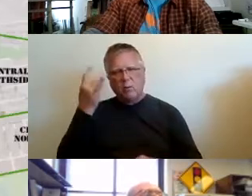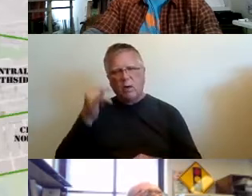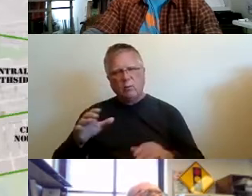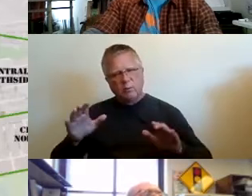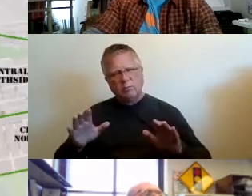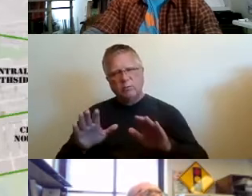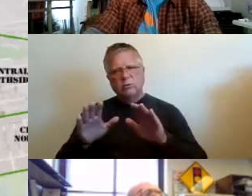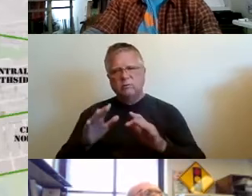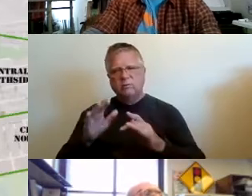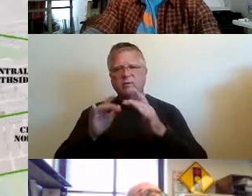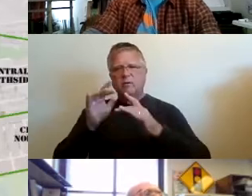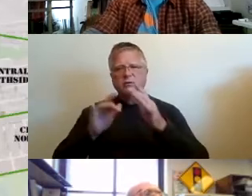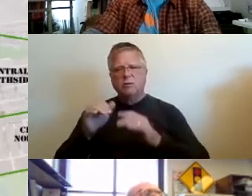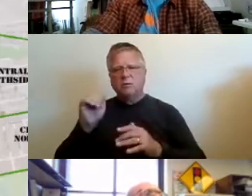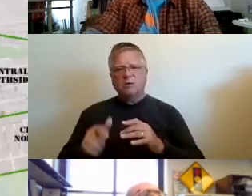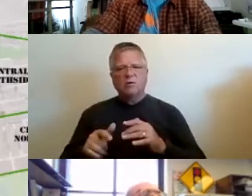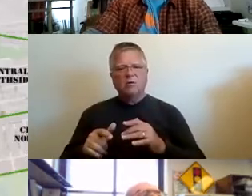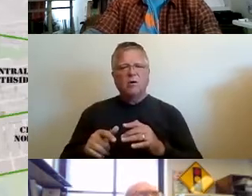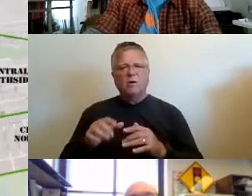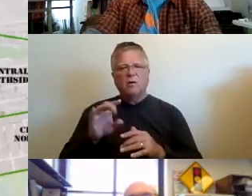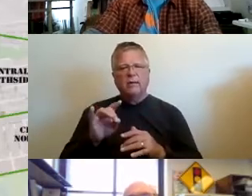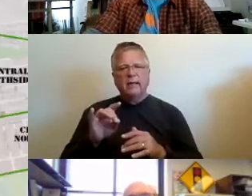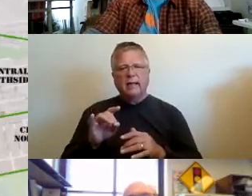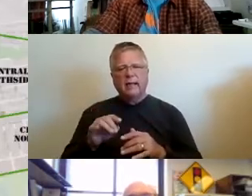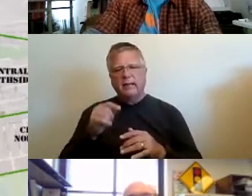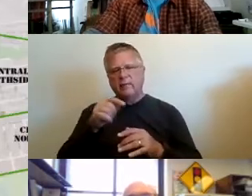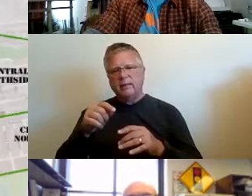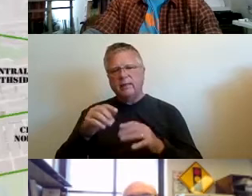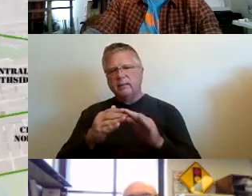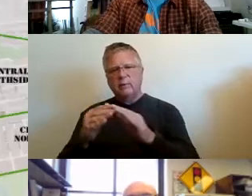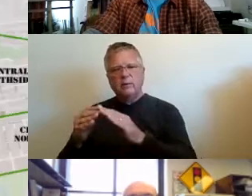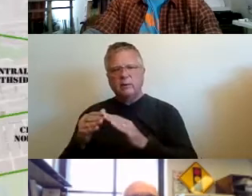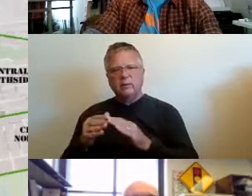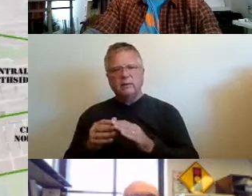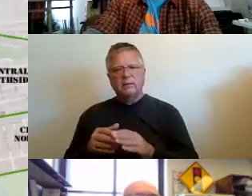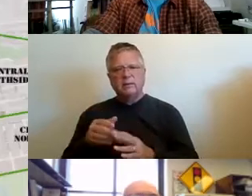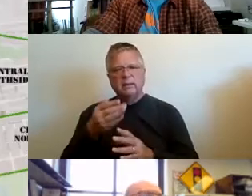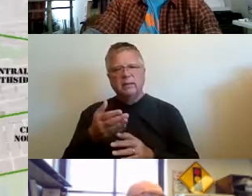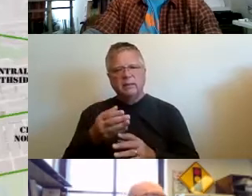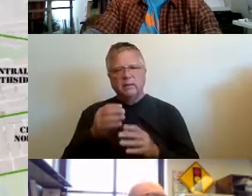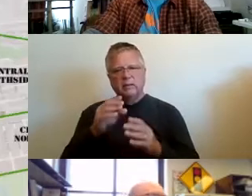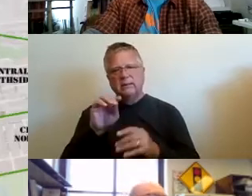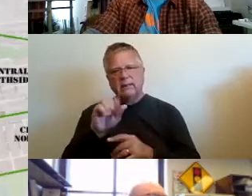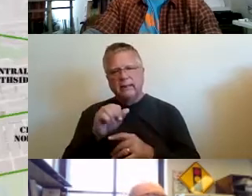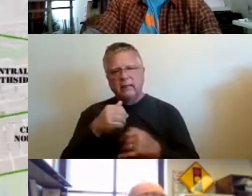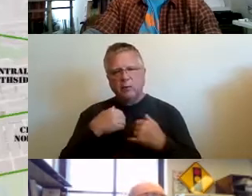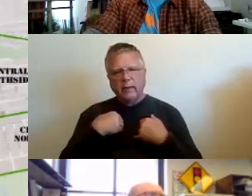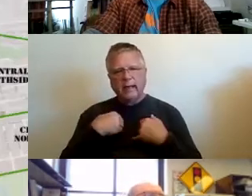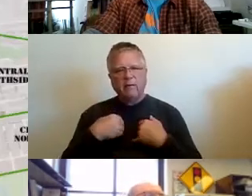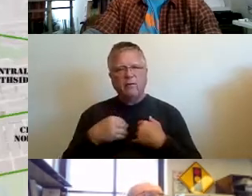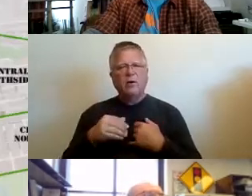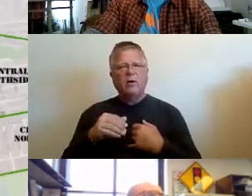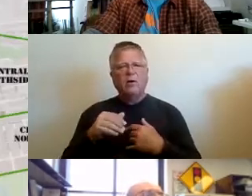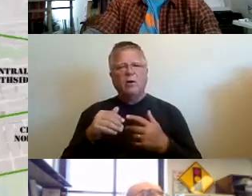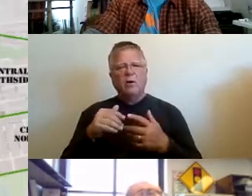the infrastructure of all ages and abilities. These are the data that are representing only the 3 track group